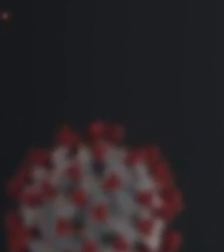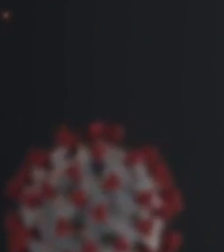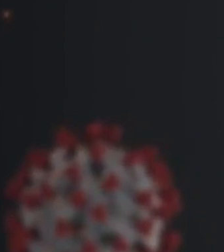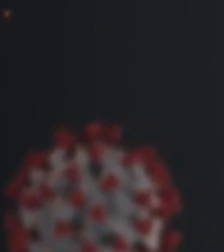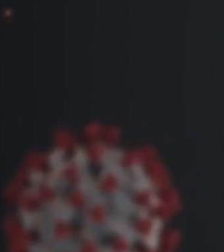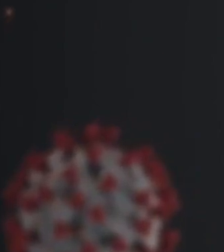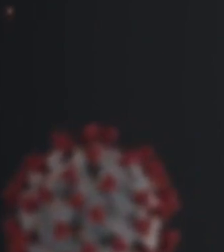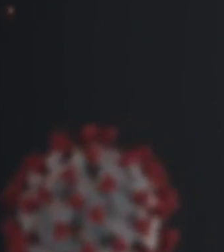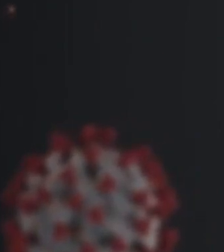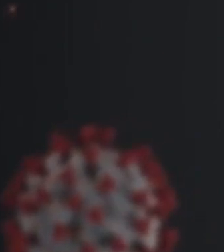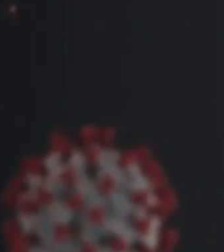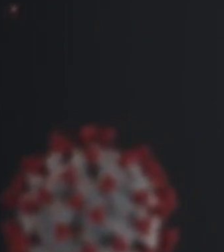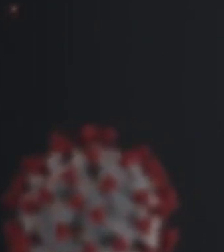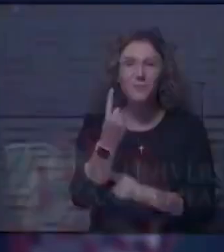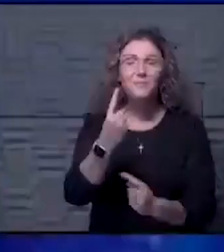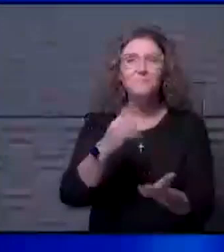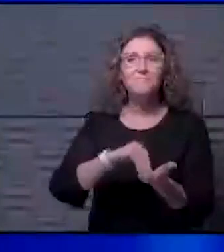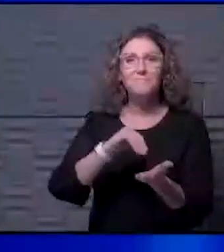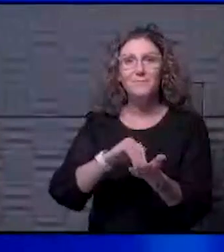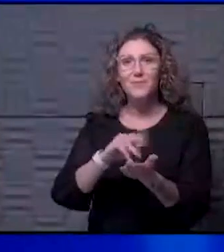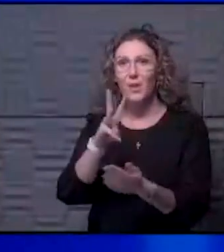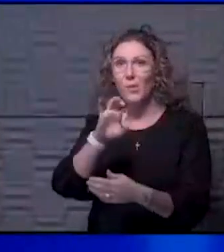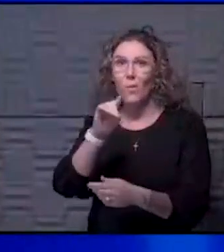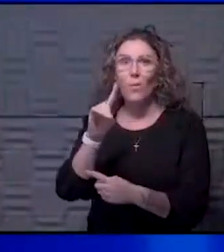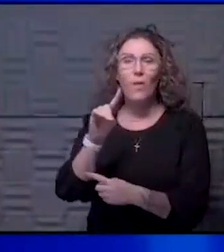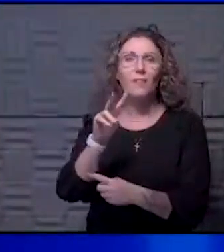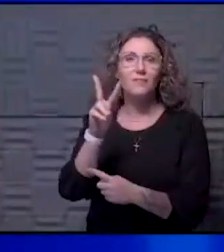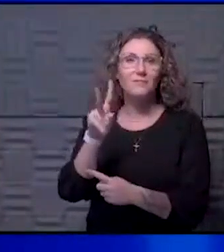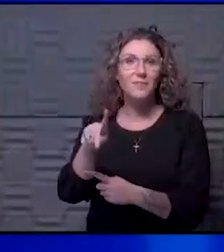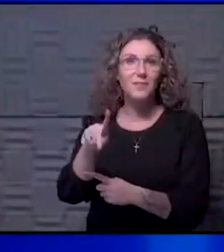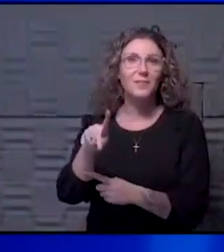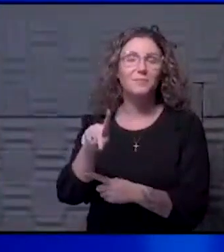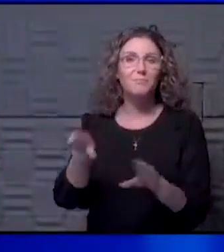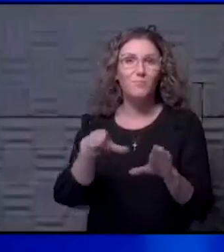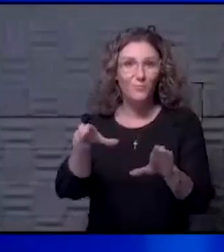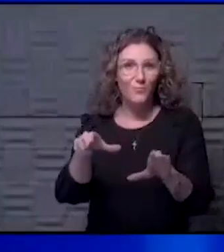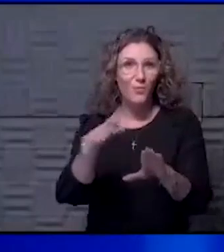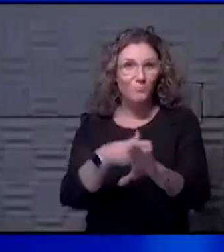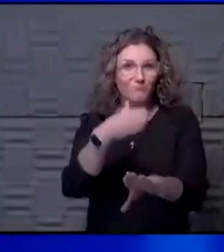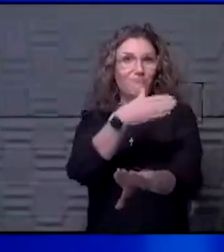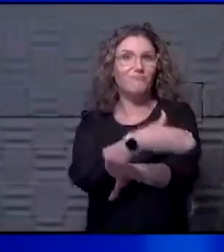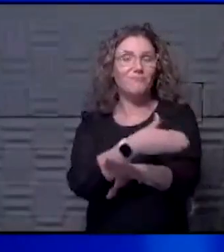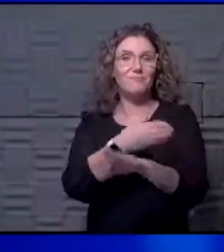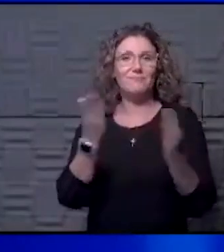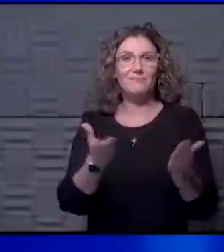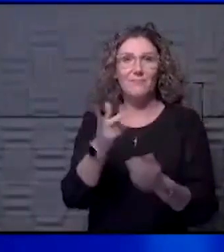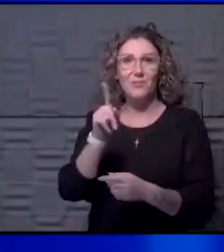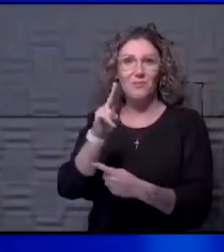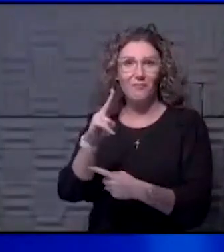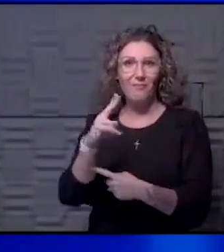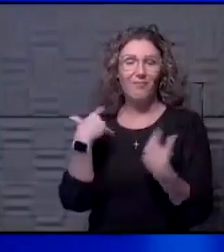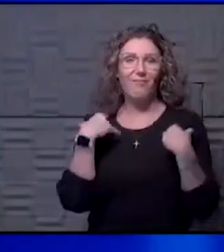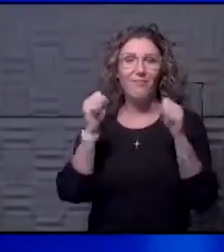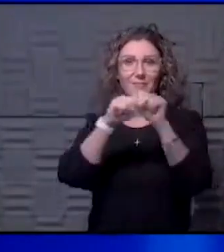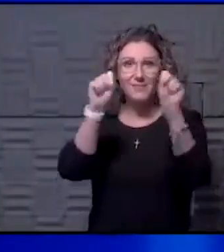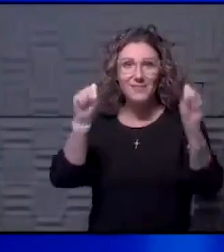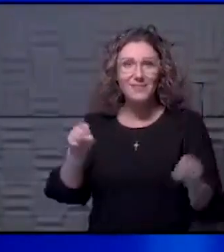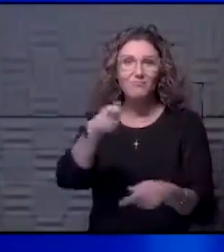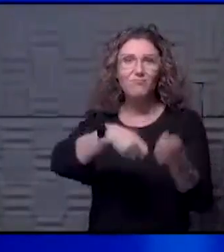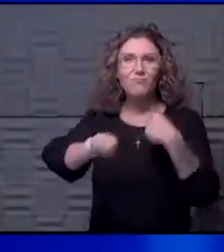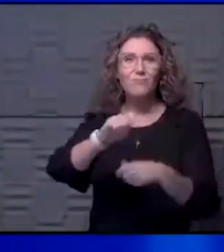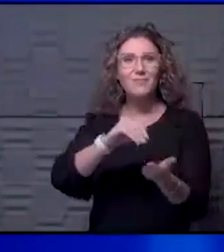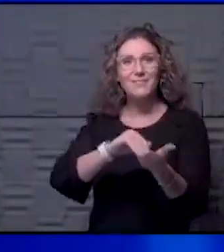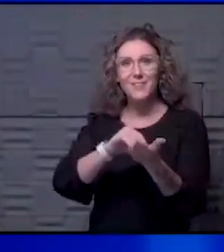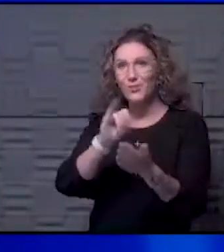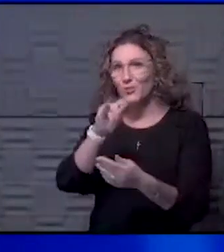Good Monday morning, everyone. I'm Dr. David Wild, Vice President of Performance Improvement here at the University of Kansas Health System, in for Chief Medical Officer Dr.